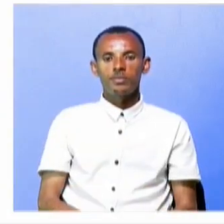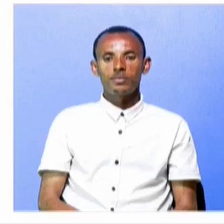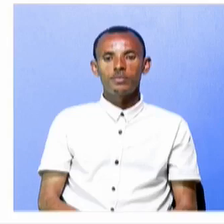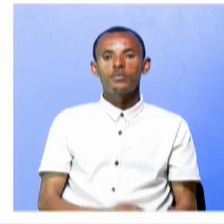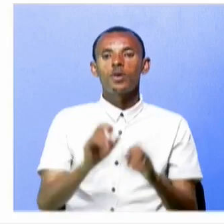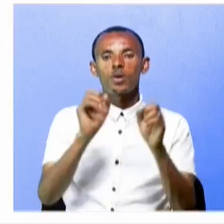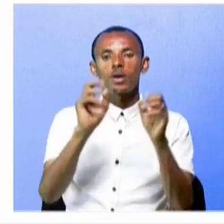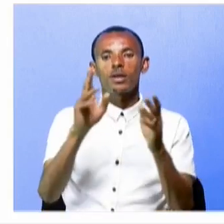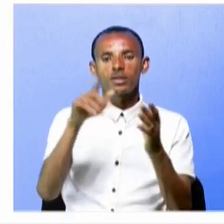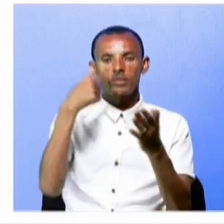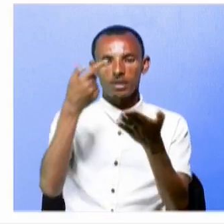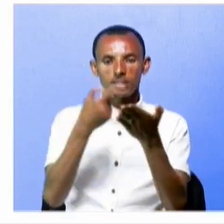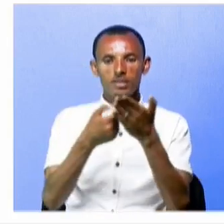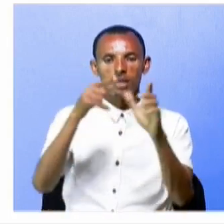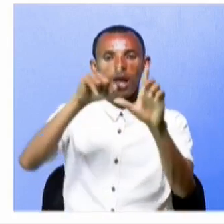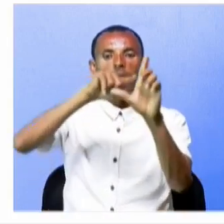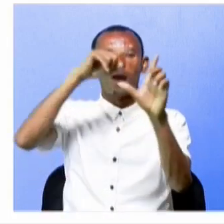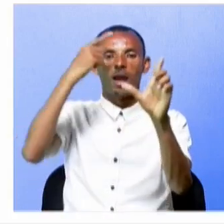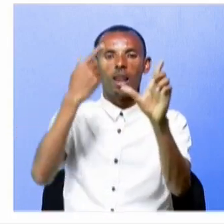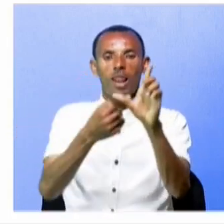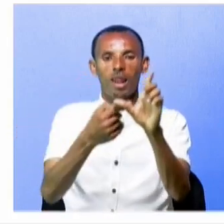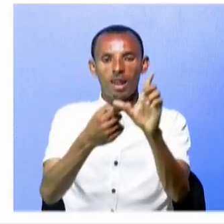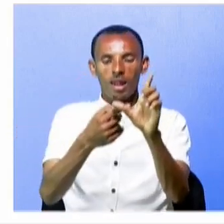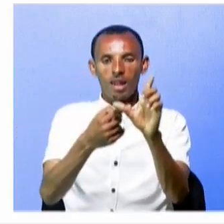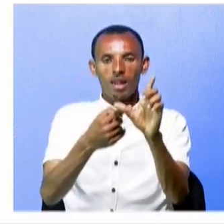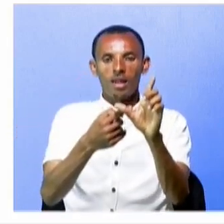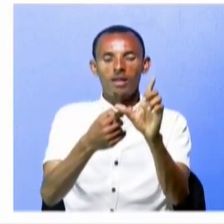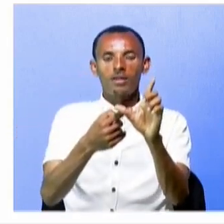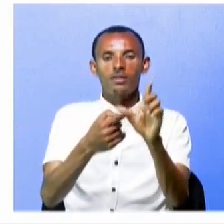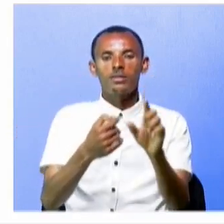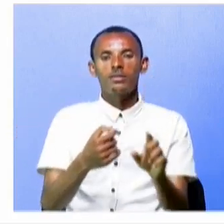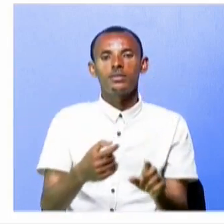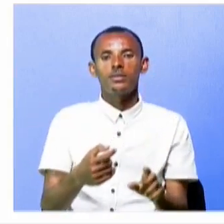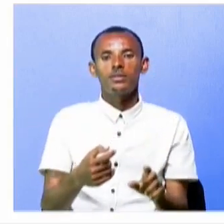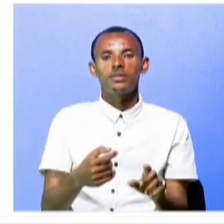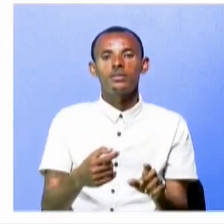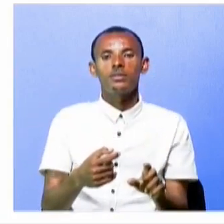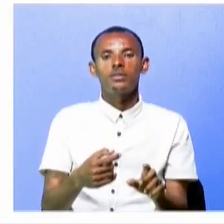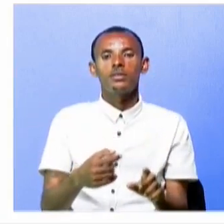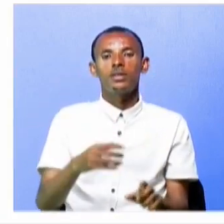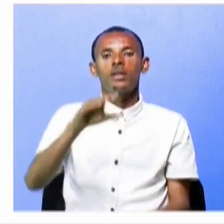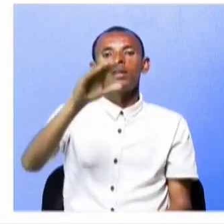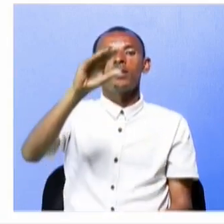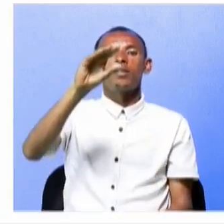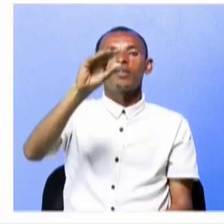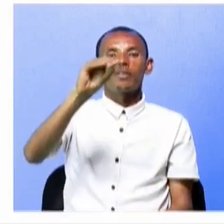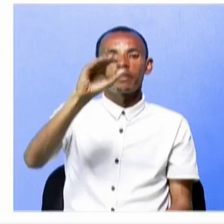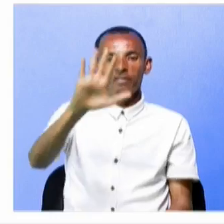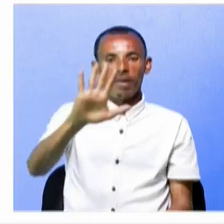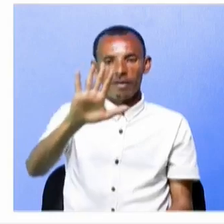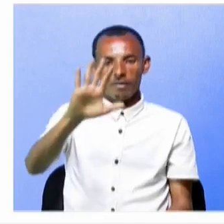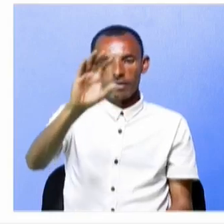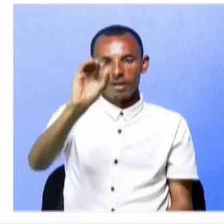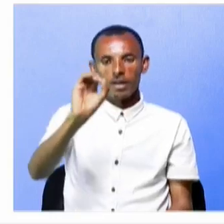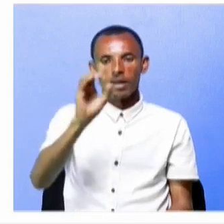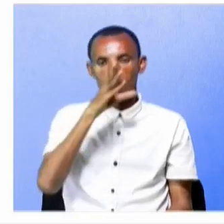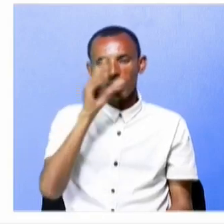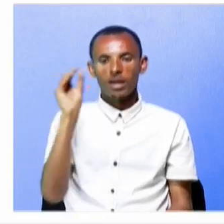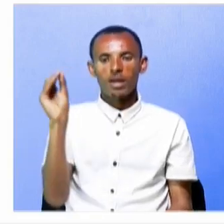okay, say this angle is, this is 55 degrees and this